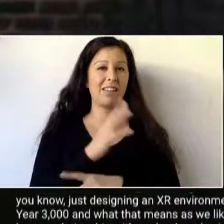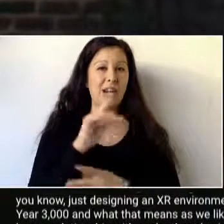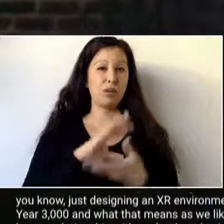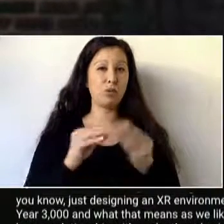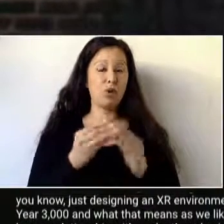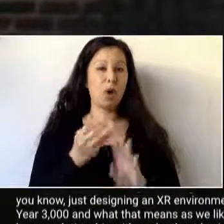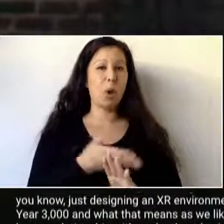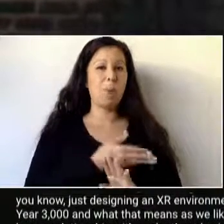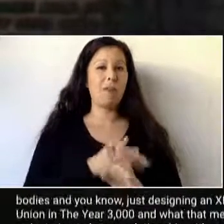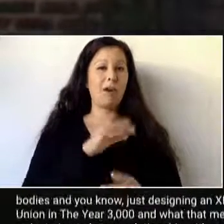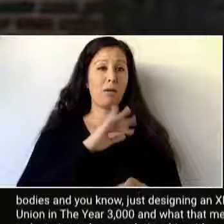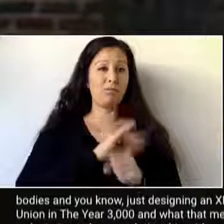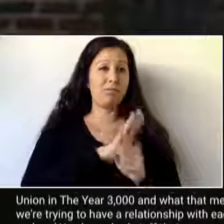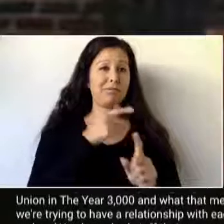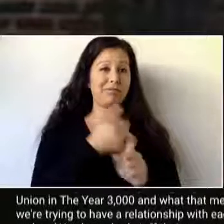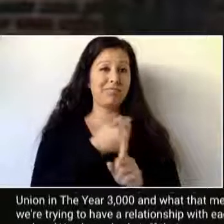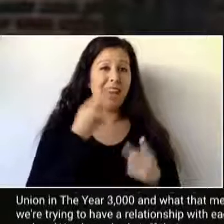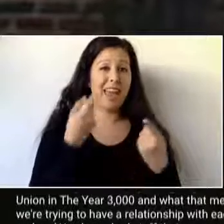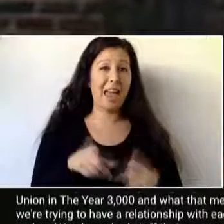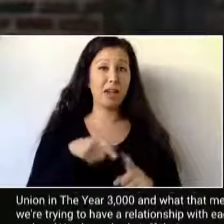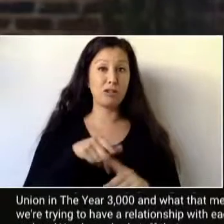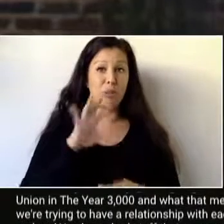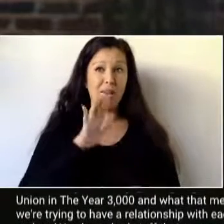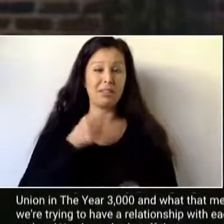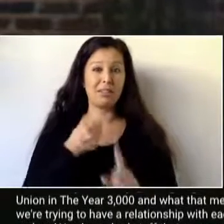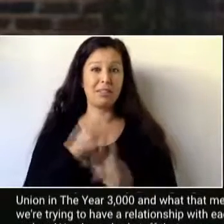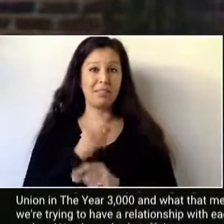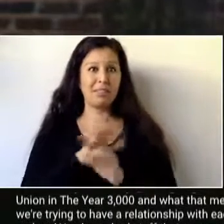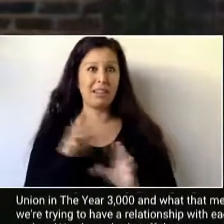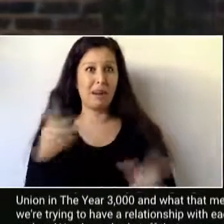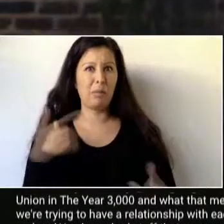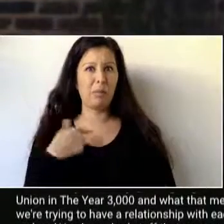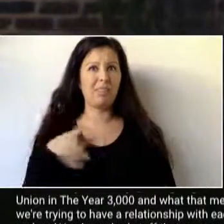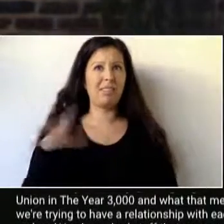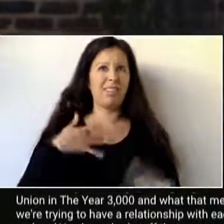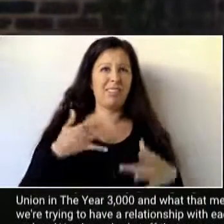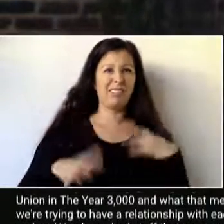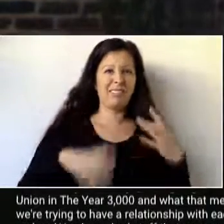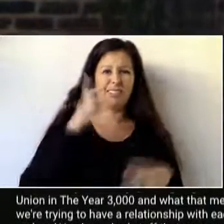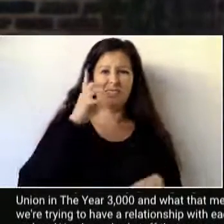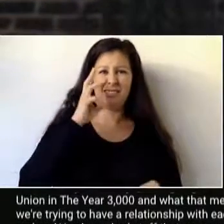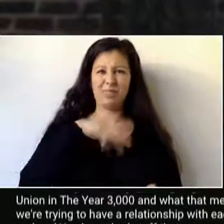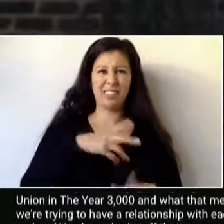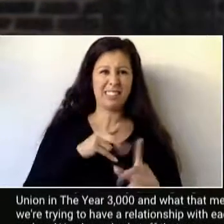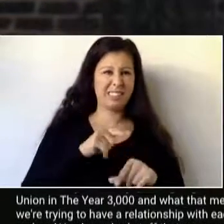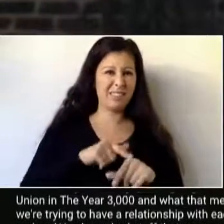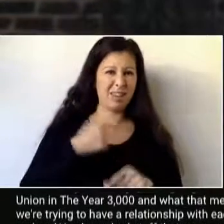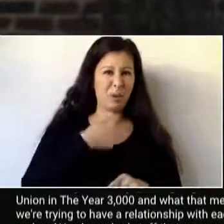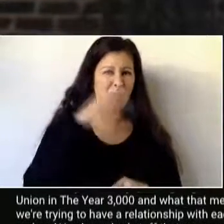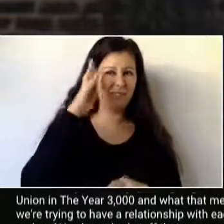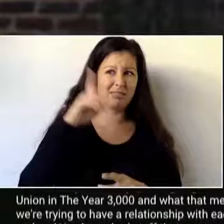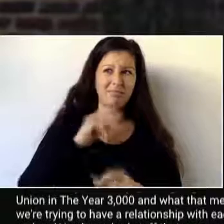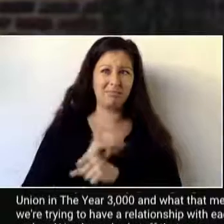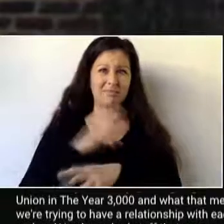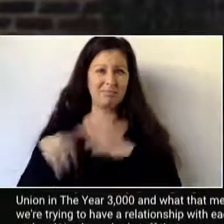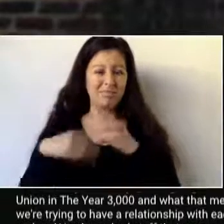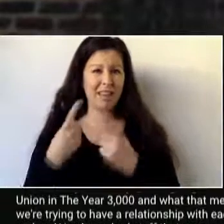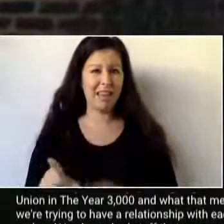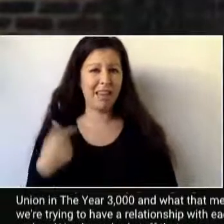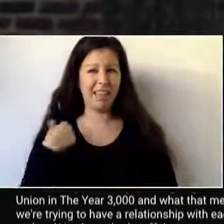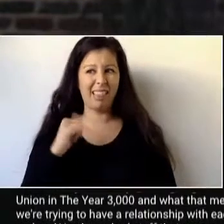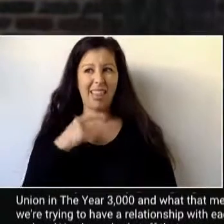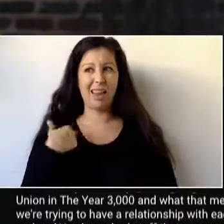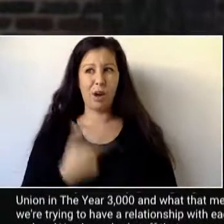story before COVID happened. So as COVID happened, we're like, oh my God, this is so weird that this all this shit is happening. And it's like, we're living in